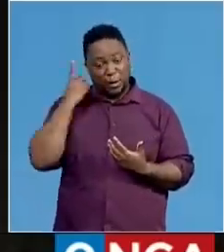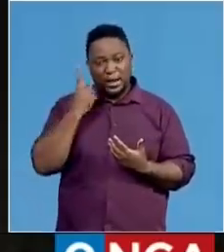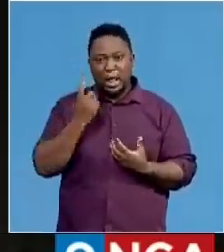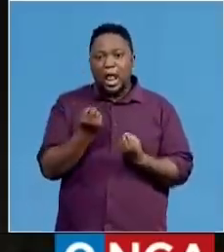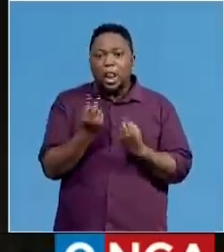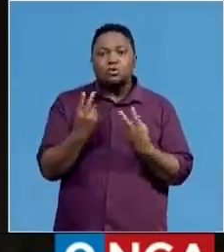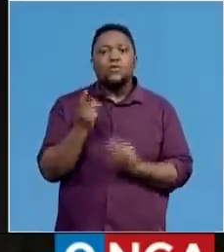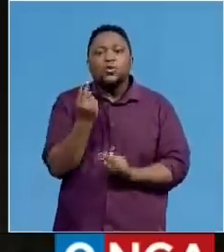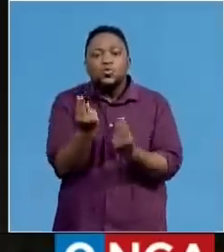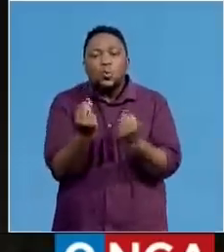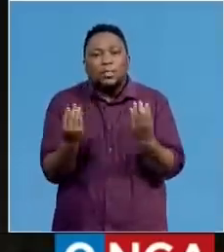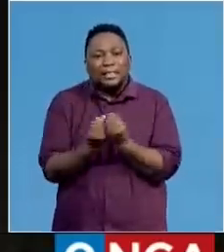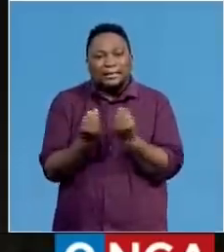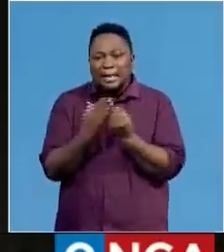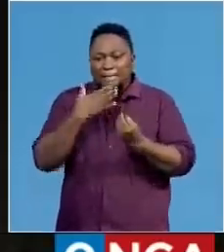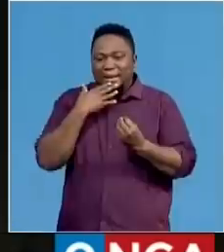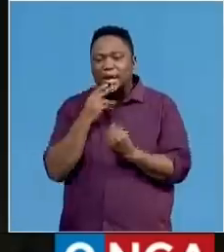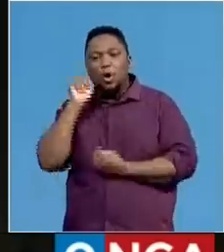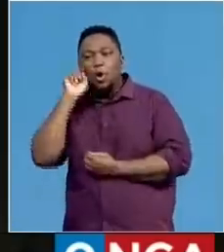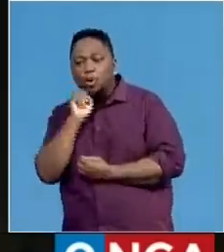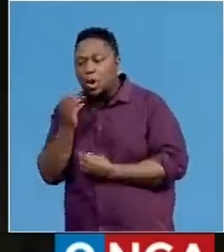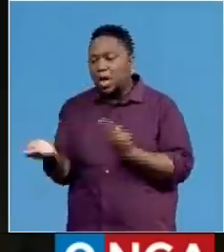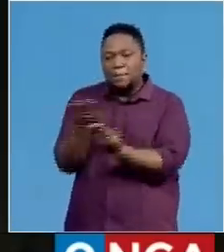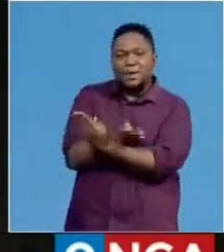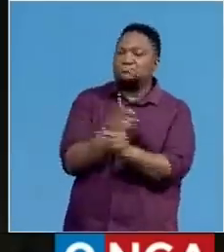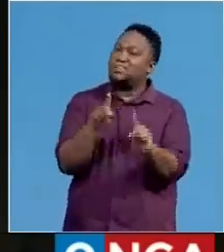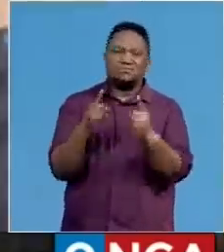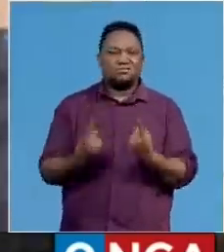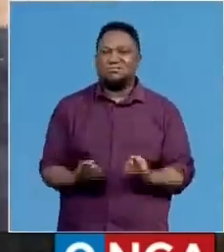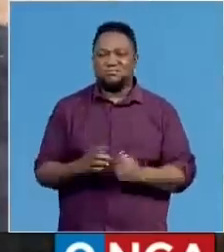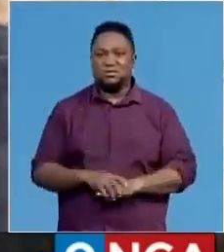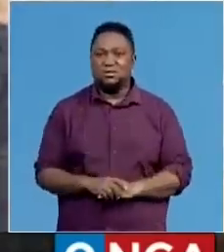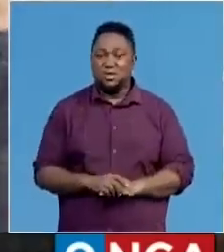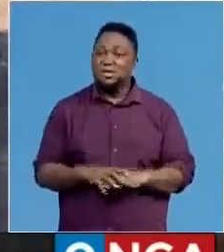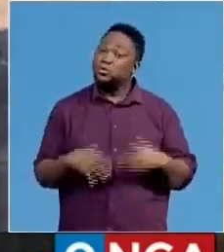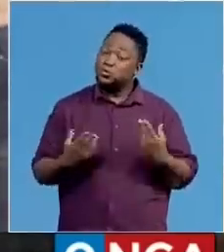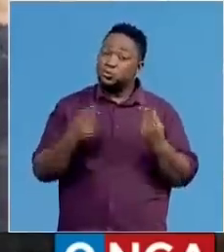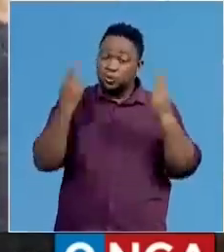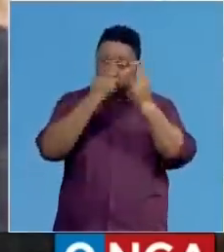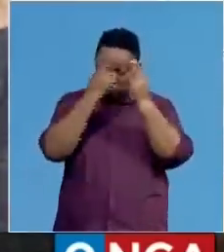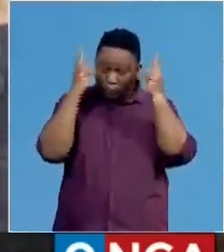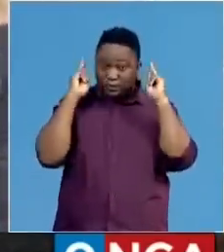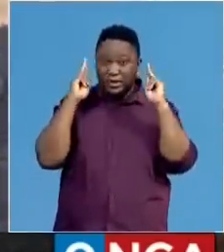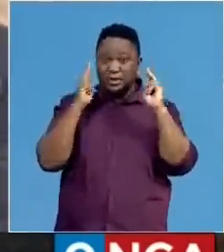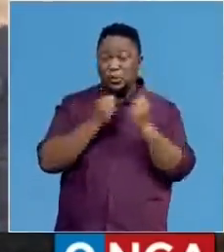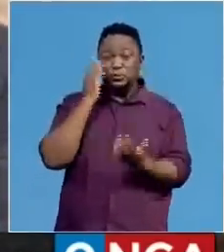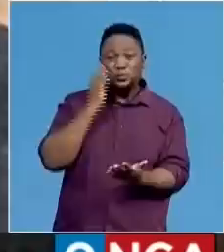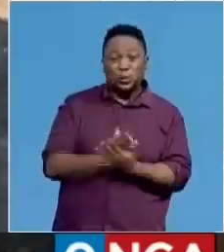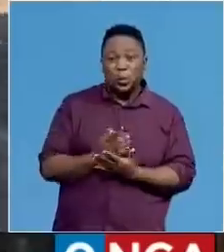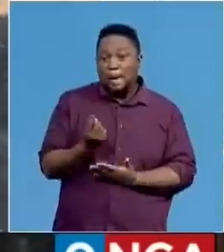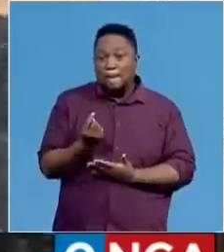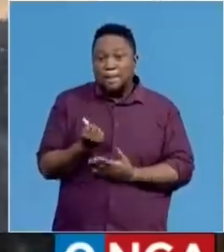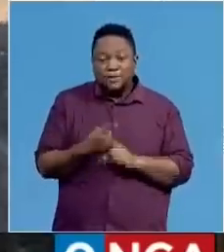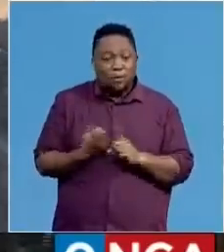irreplaceable, and we're not even sure if they are insured, and even if they are, where university will get money